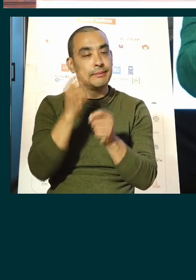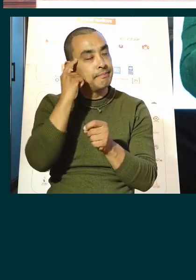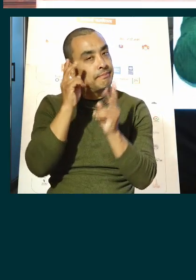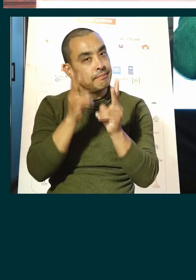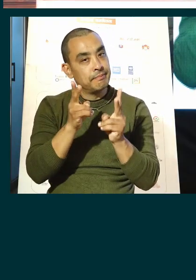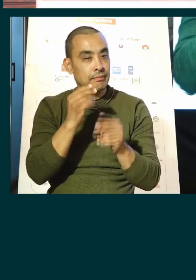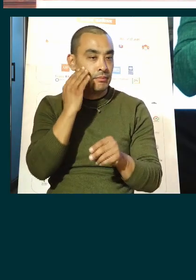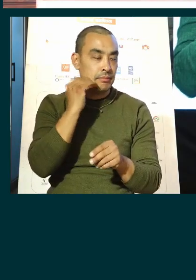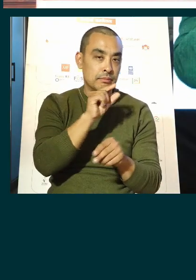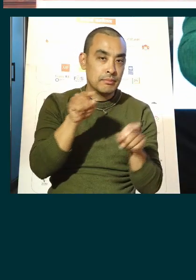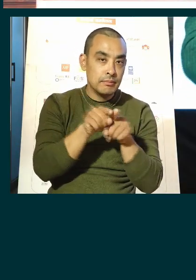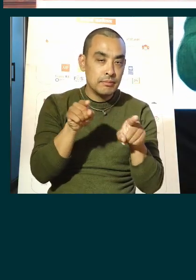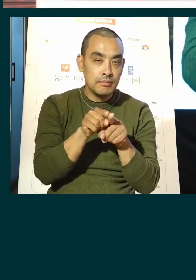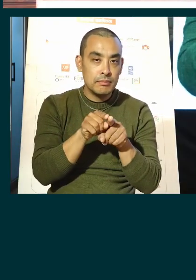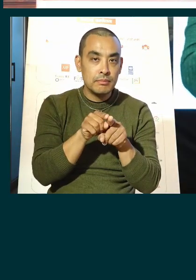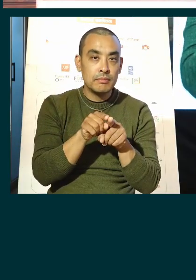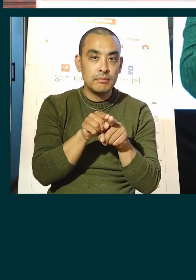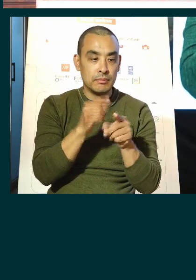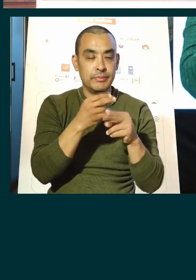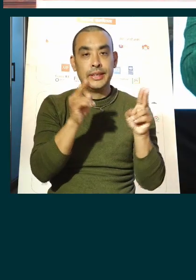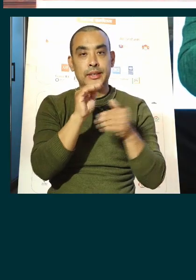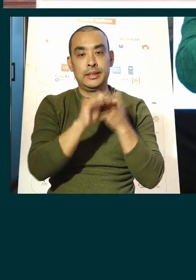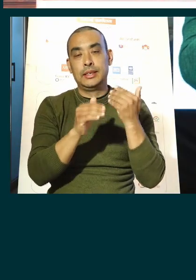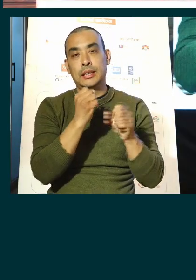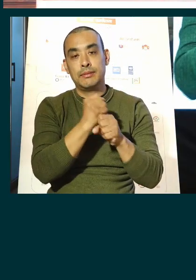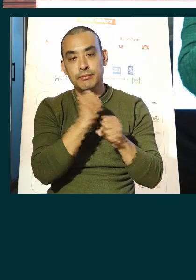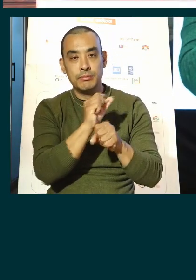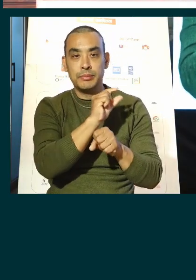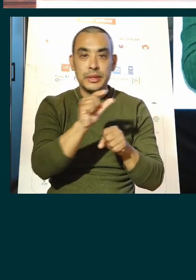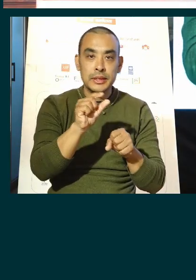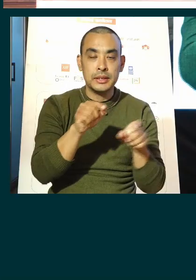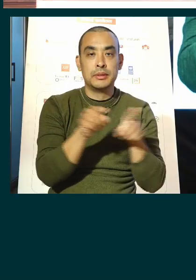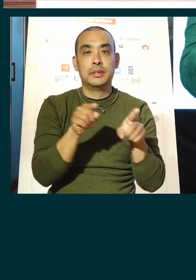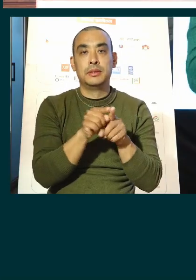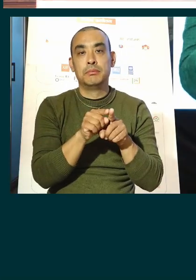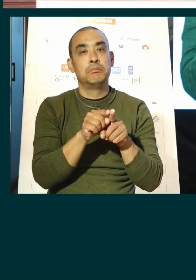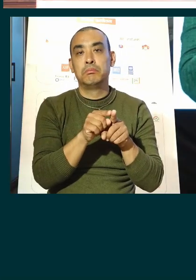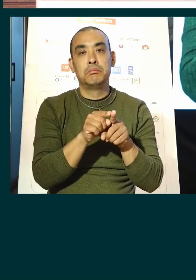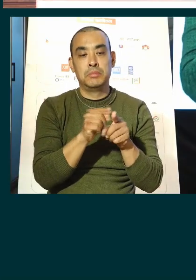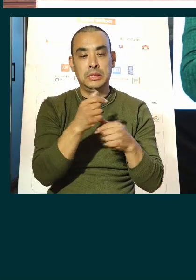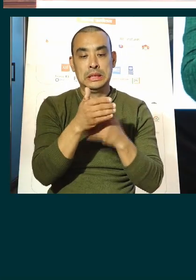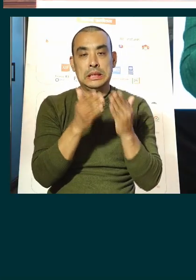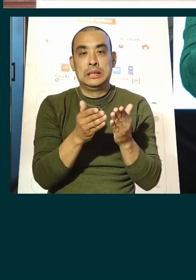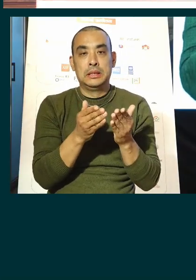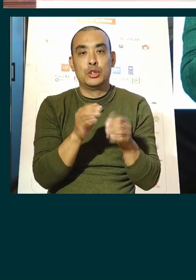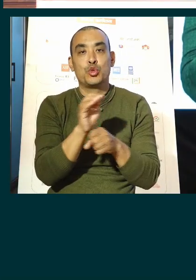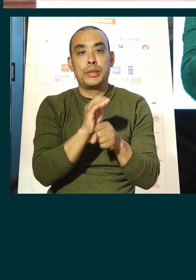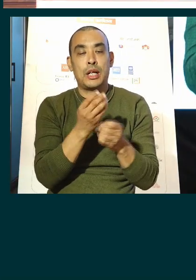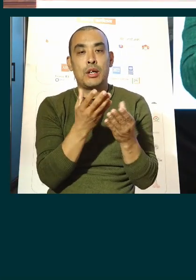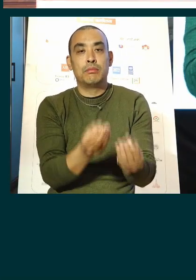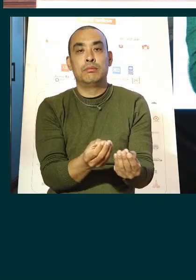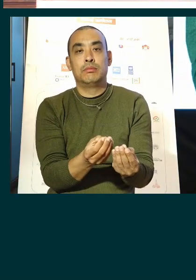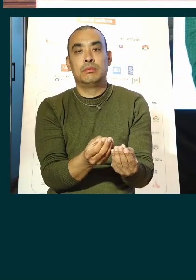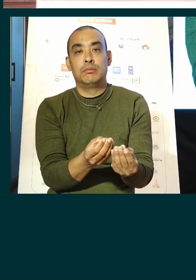the girls have limited freedom to exercise their agency. They have like a limited access to the services, and